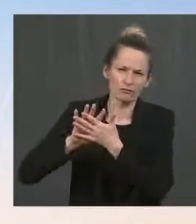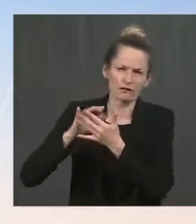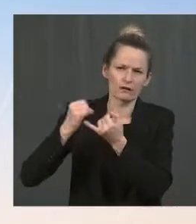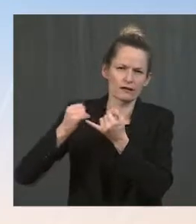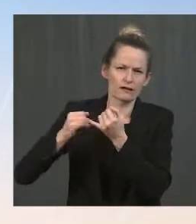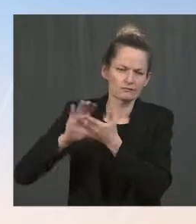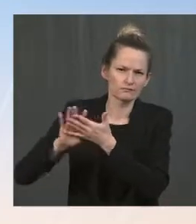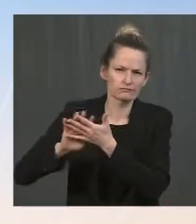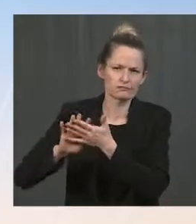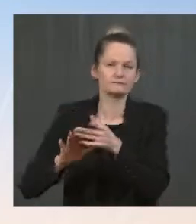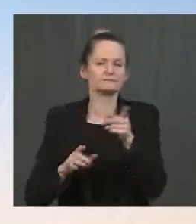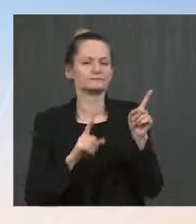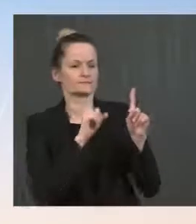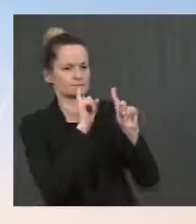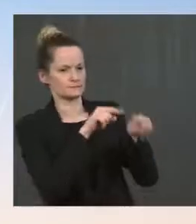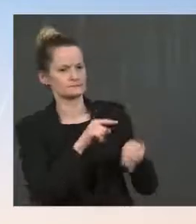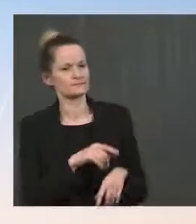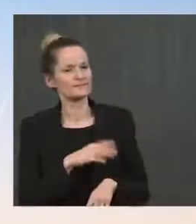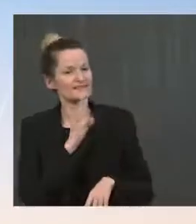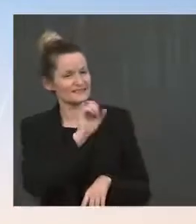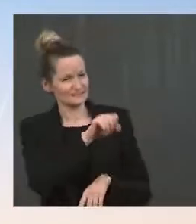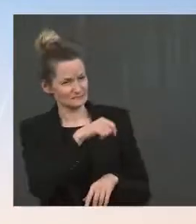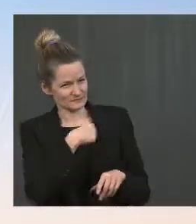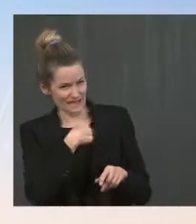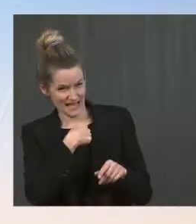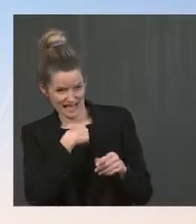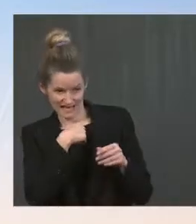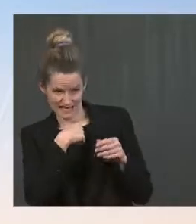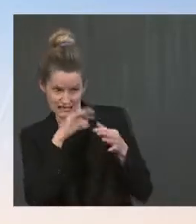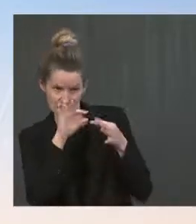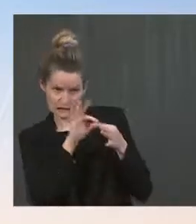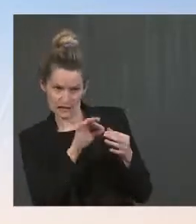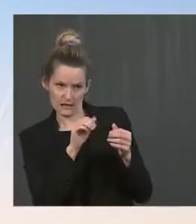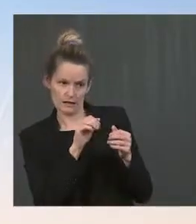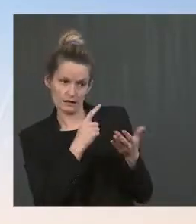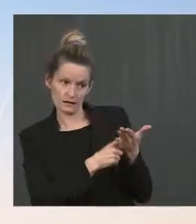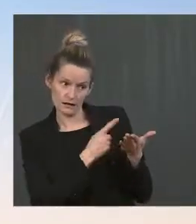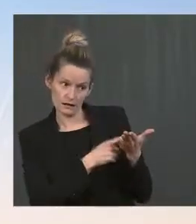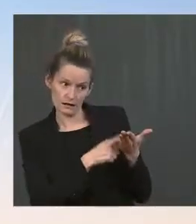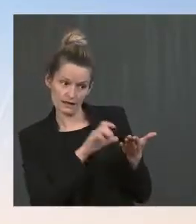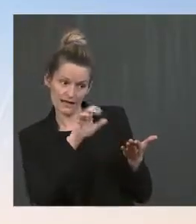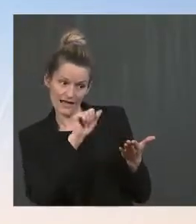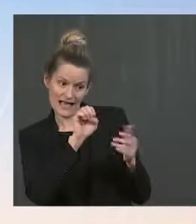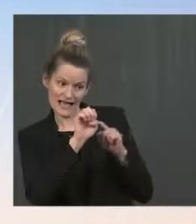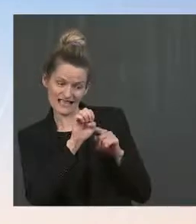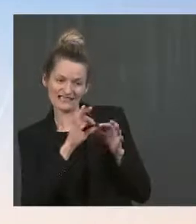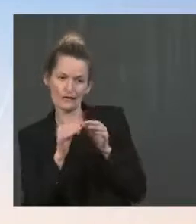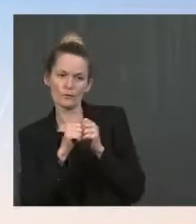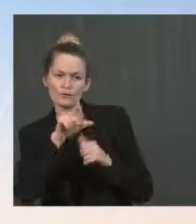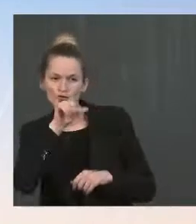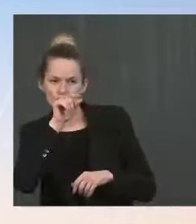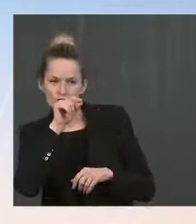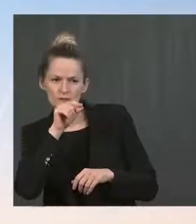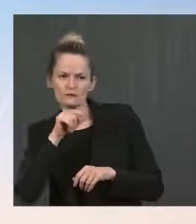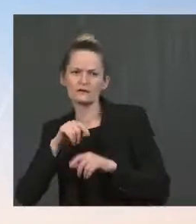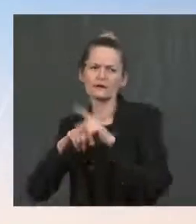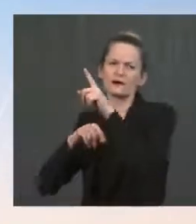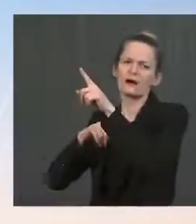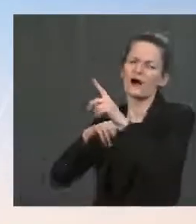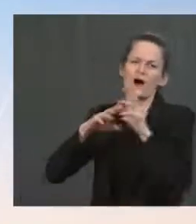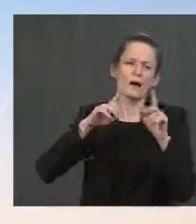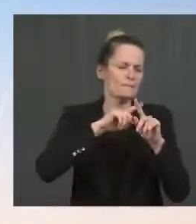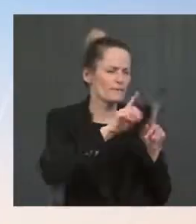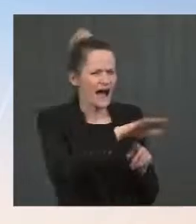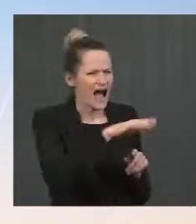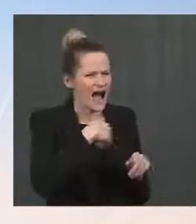The case I mentioned was a poultry case. So that's I'm not poultry and beef going on now, but not pork. I'm not aware of a pork case. There could